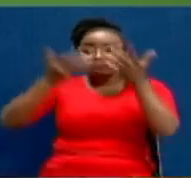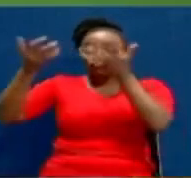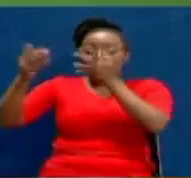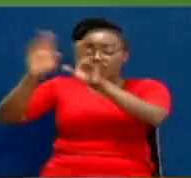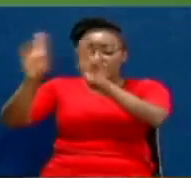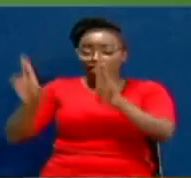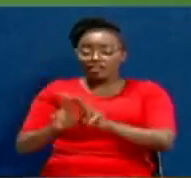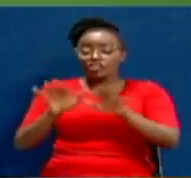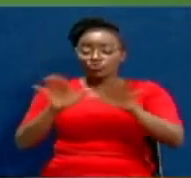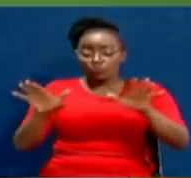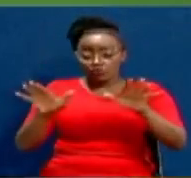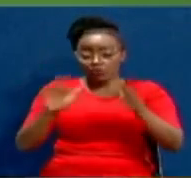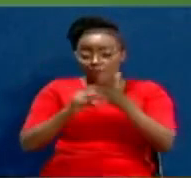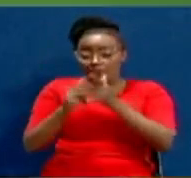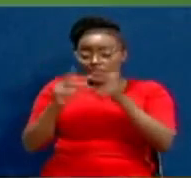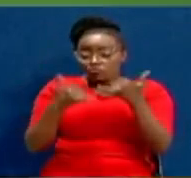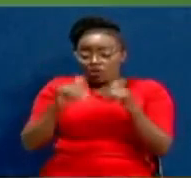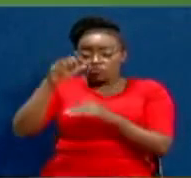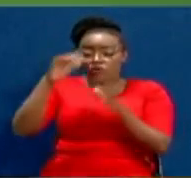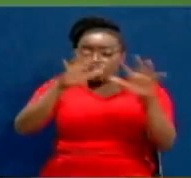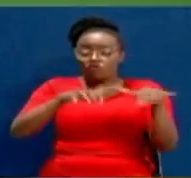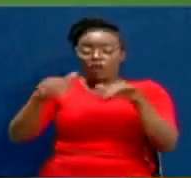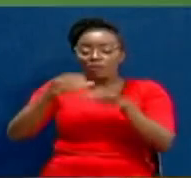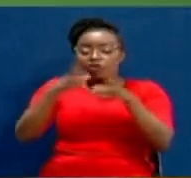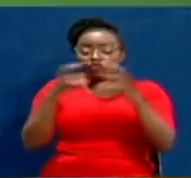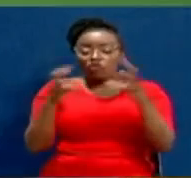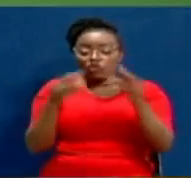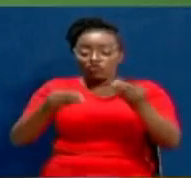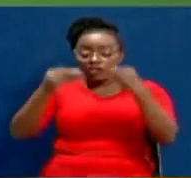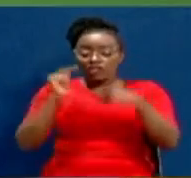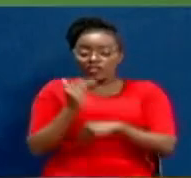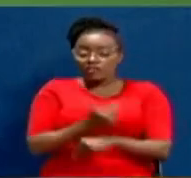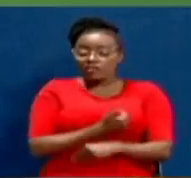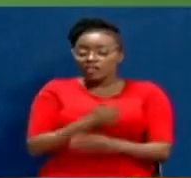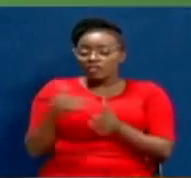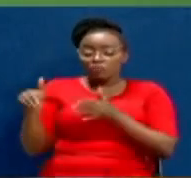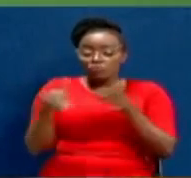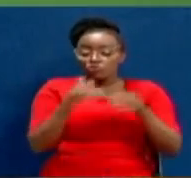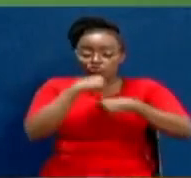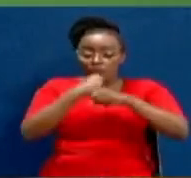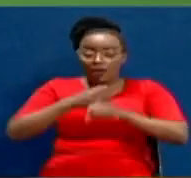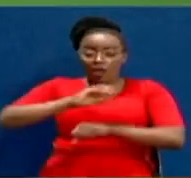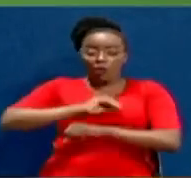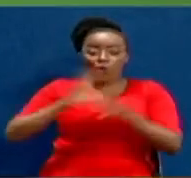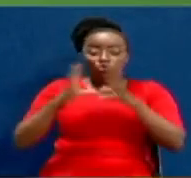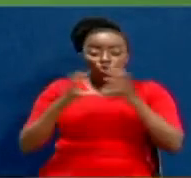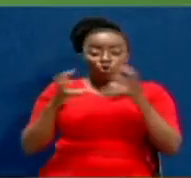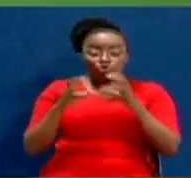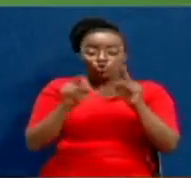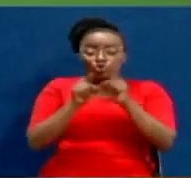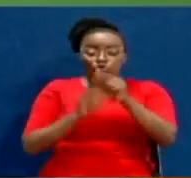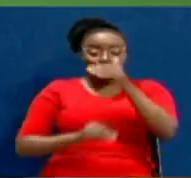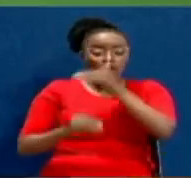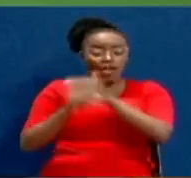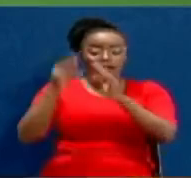the revival of the farming of cotton now will give us the opportunity to produce our own apparel and therefore increase